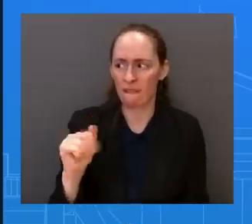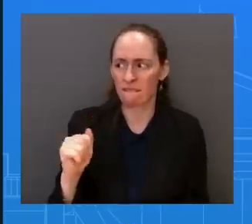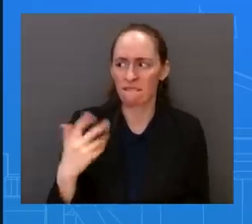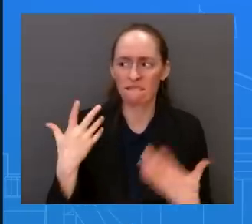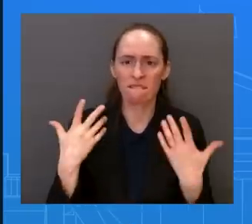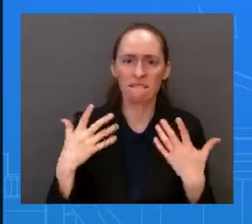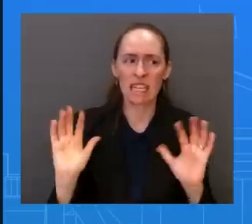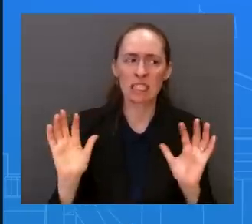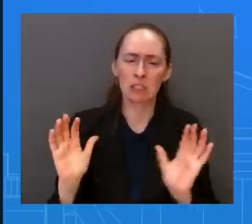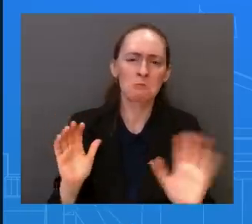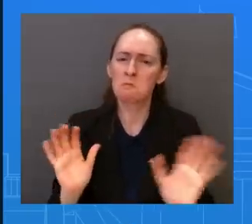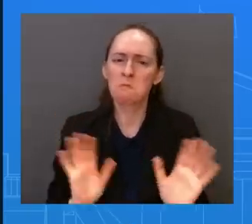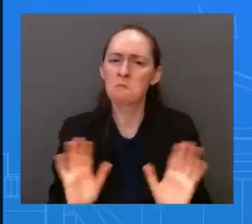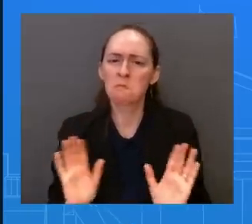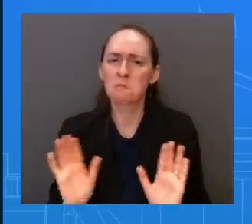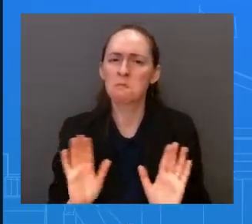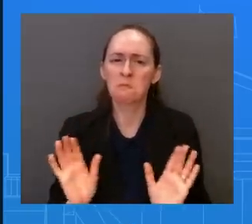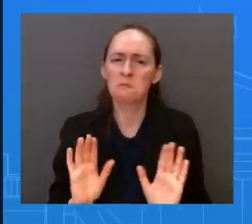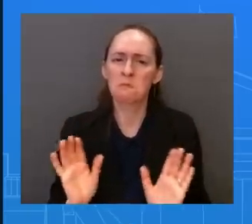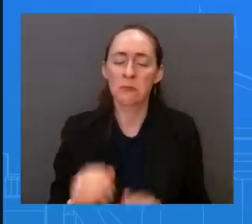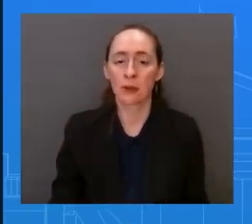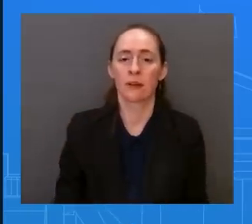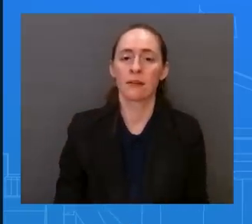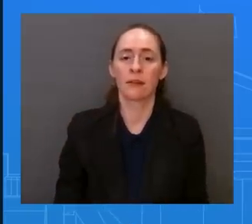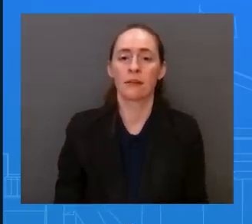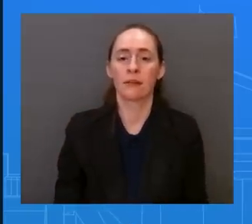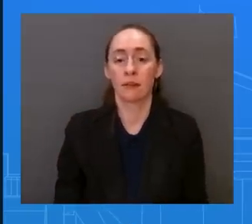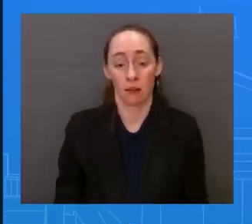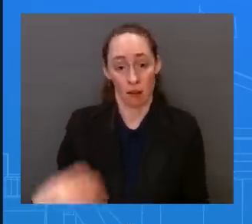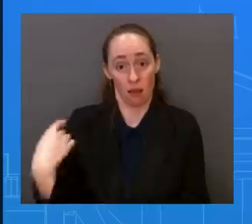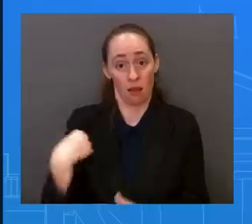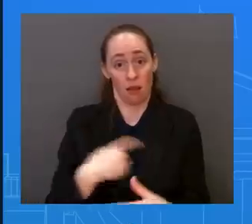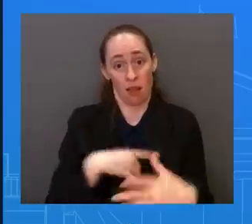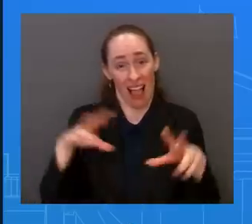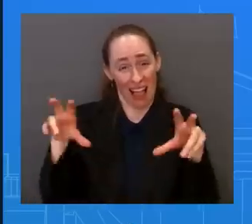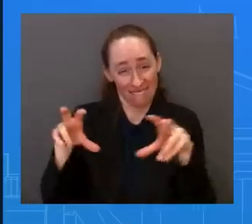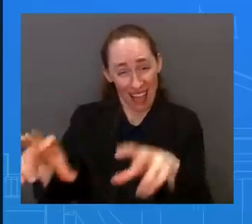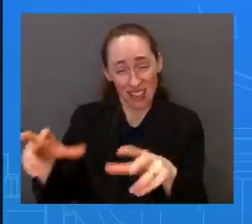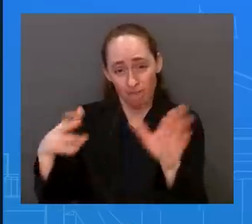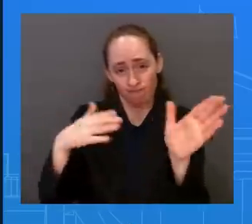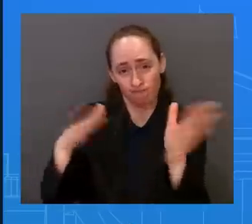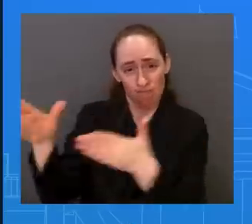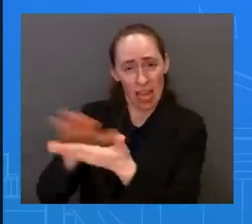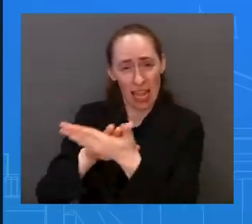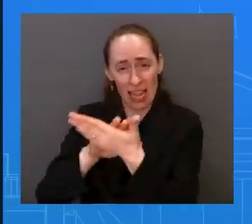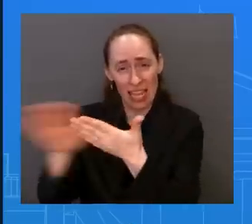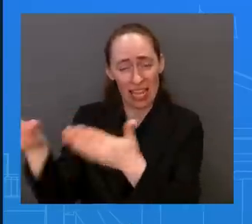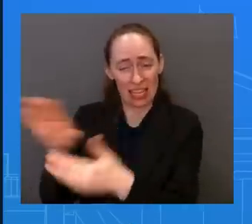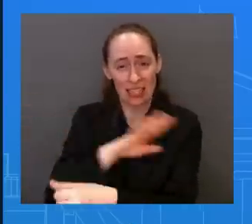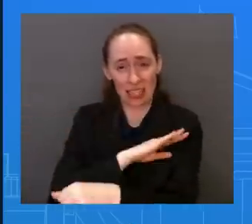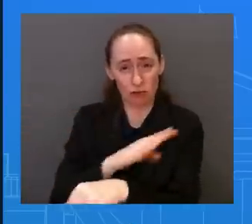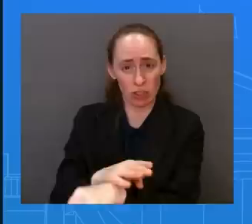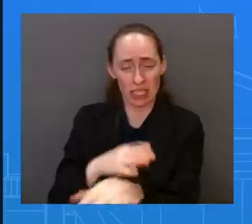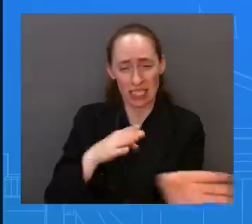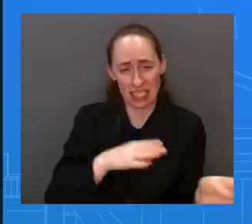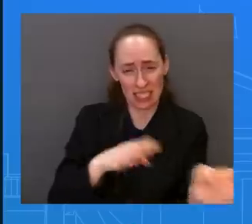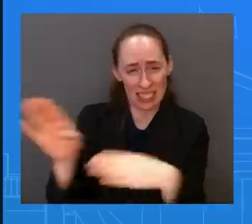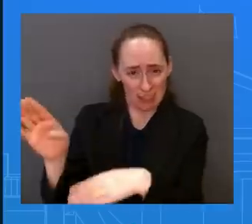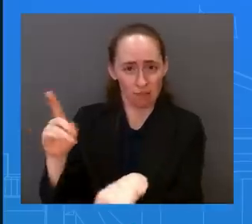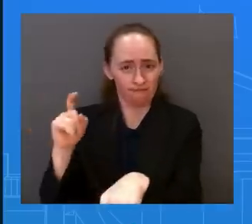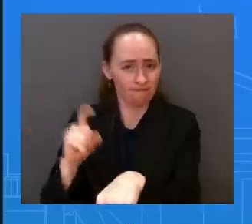in clean energy and energy security ever in the history of the country, one of the many things that it